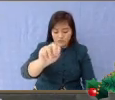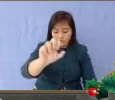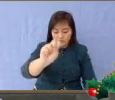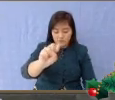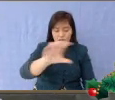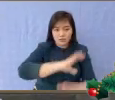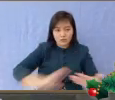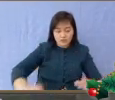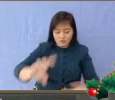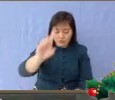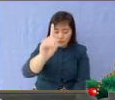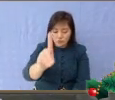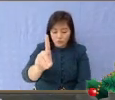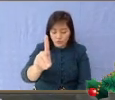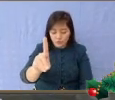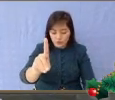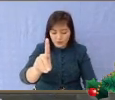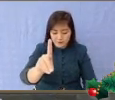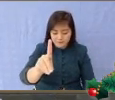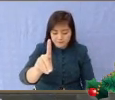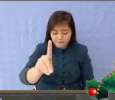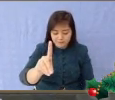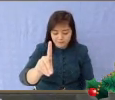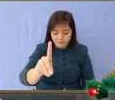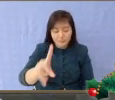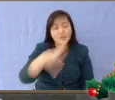this is a personal testimony of Paul.